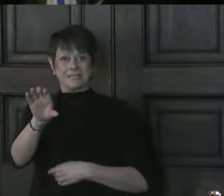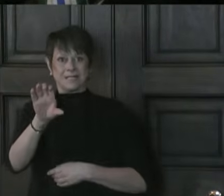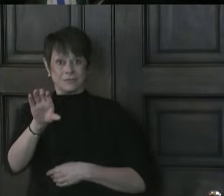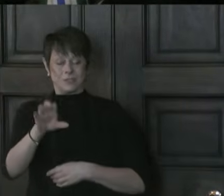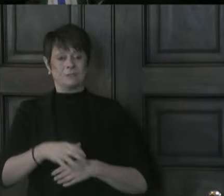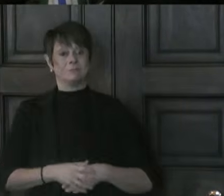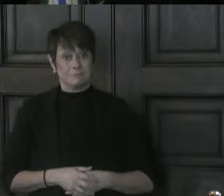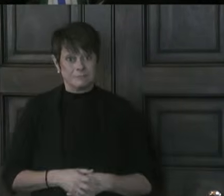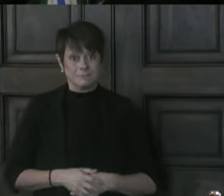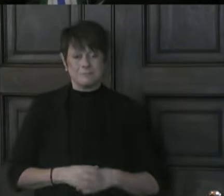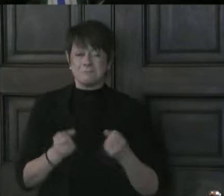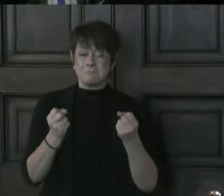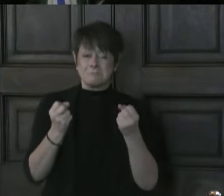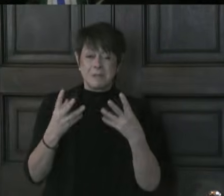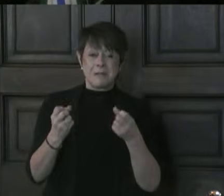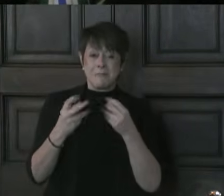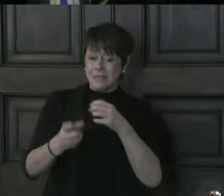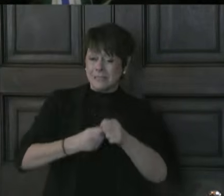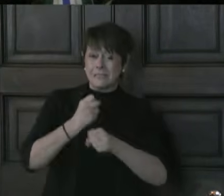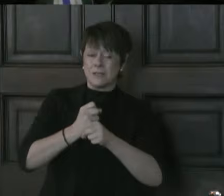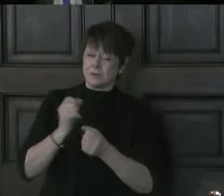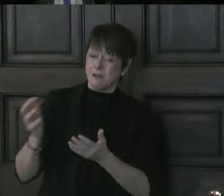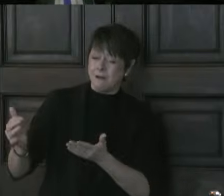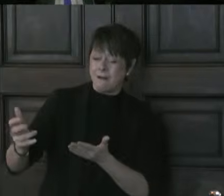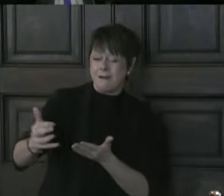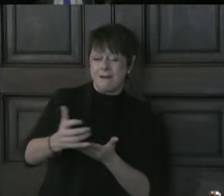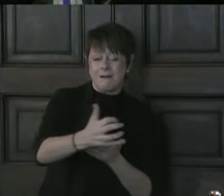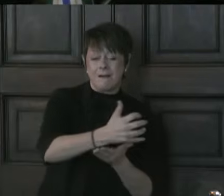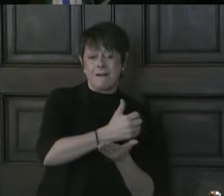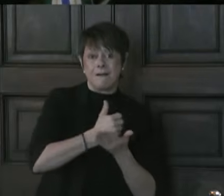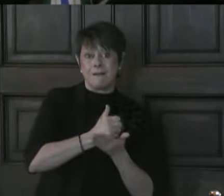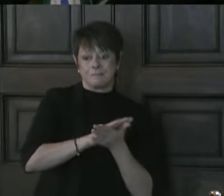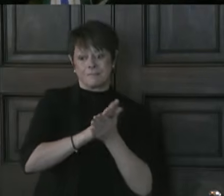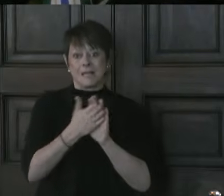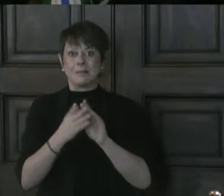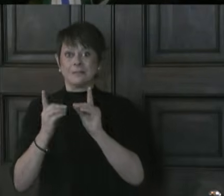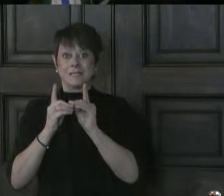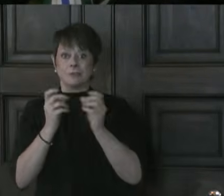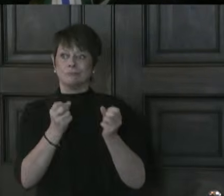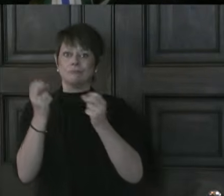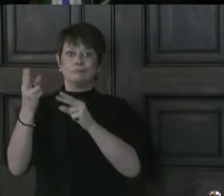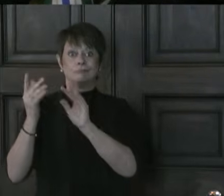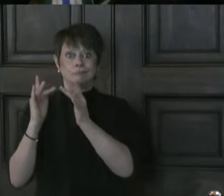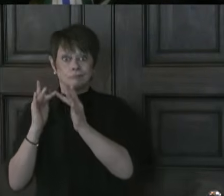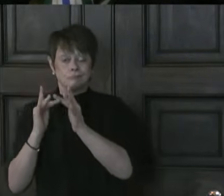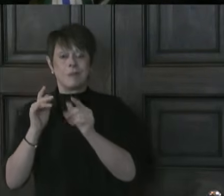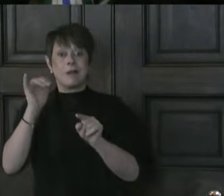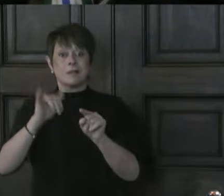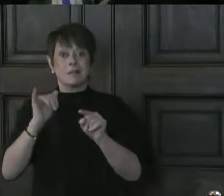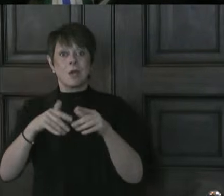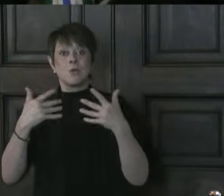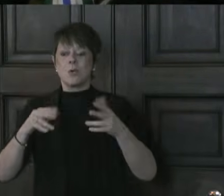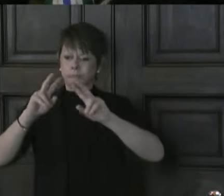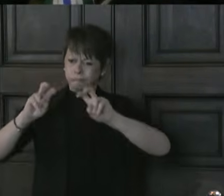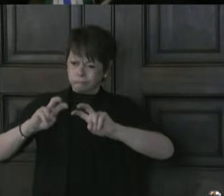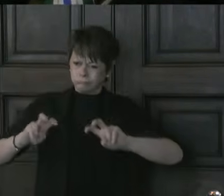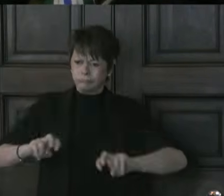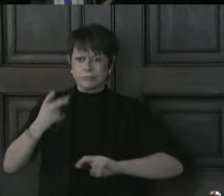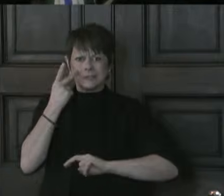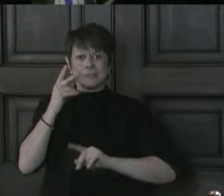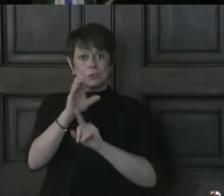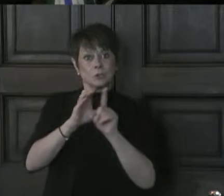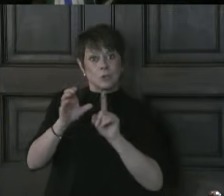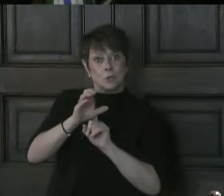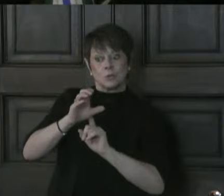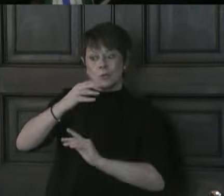over decades and now digitalized, this collection provides invaluable insights into the social, cultural,